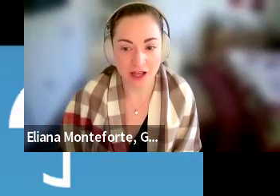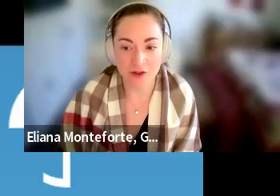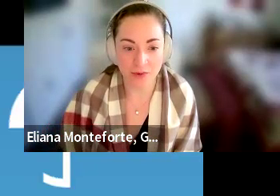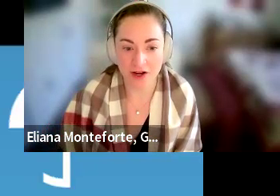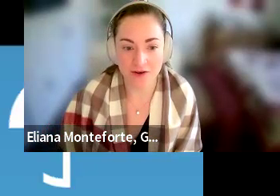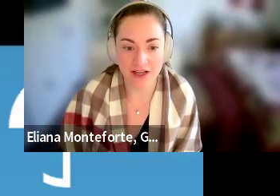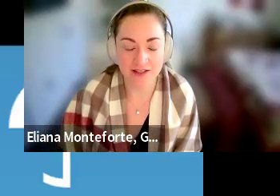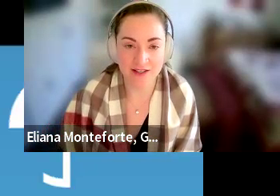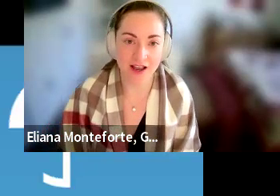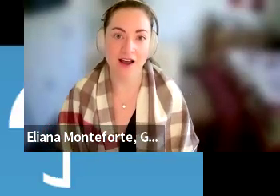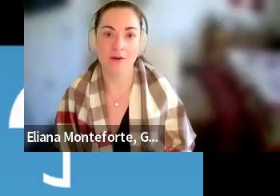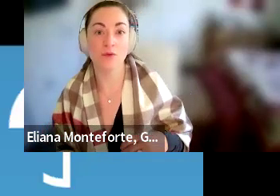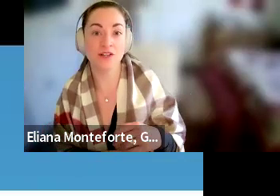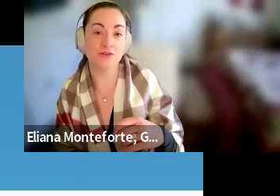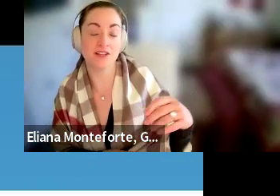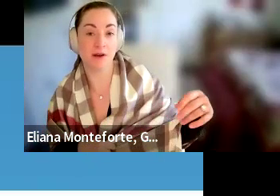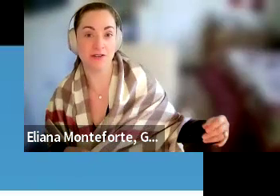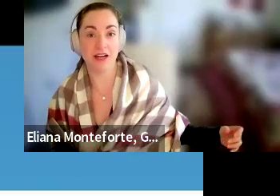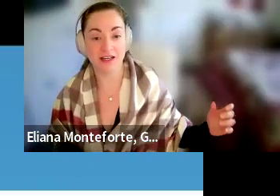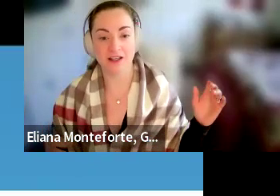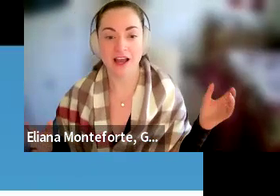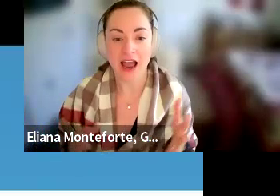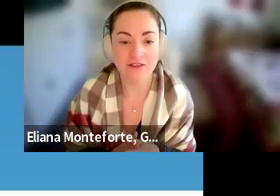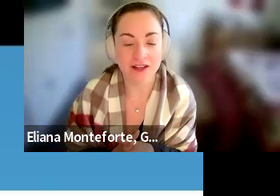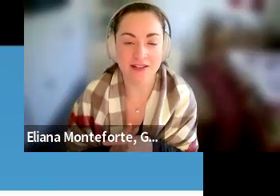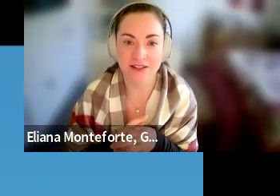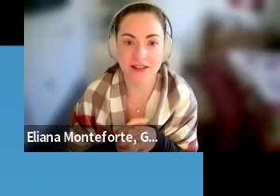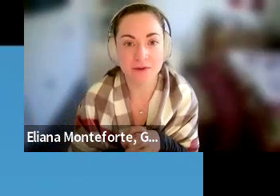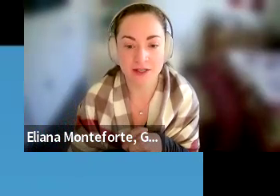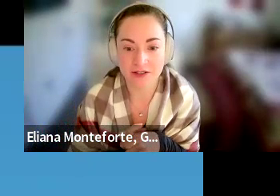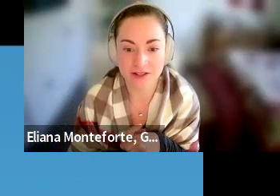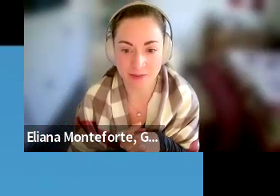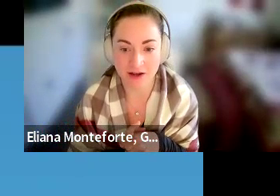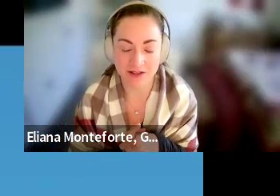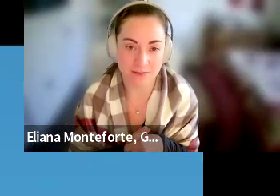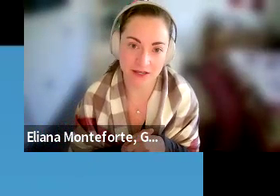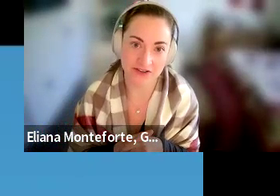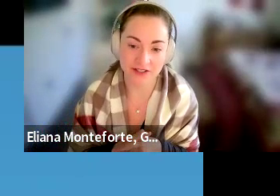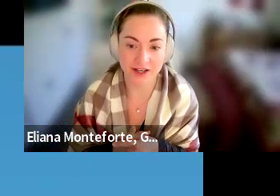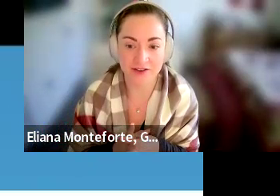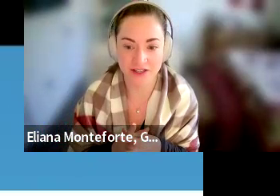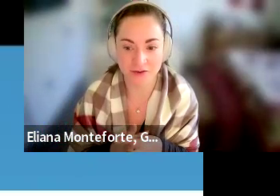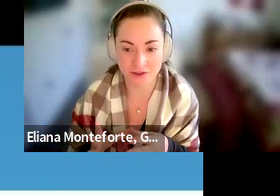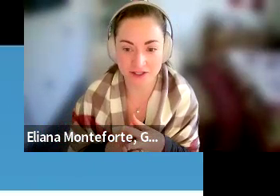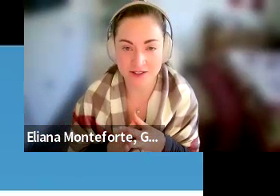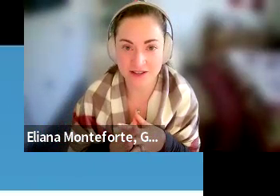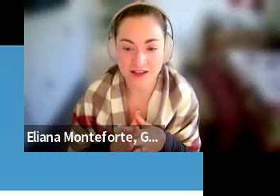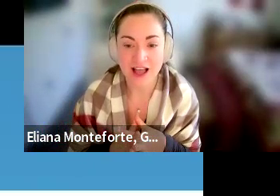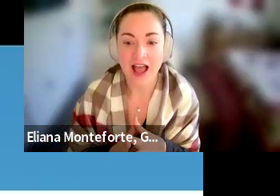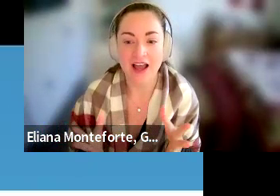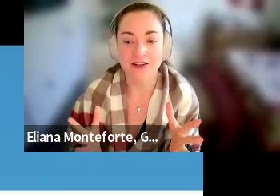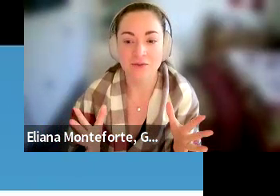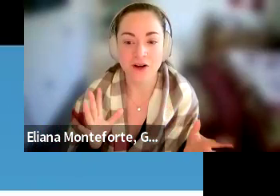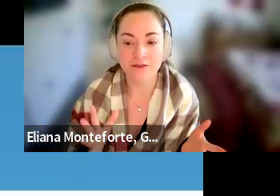advancing global health priorities. We do this by uniting advocates and implementers and policymakers and other